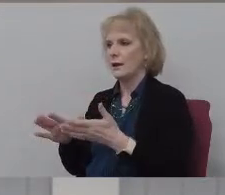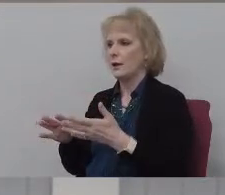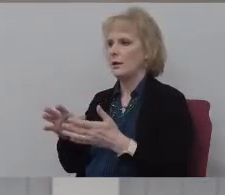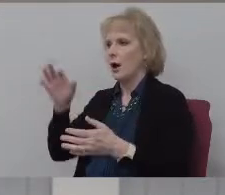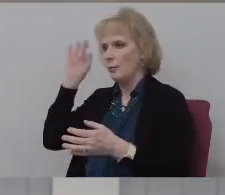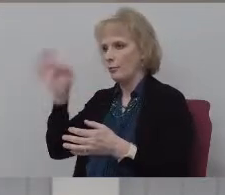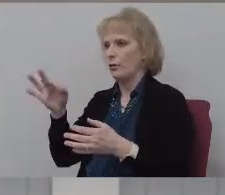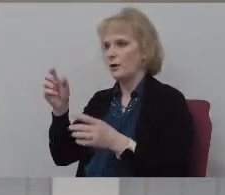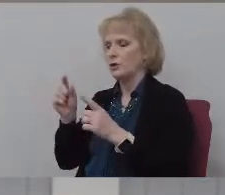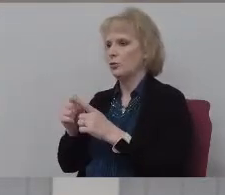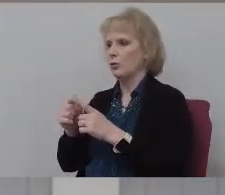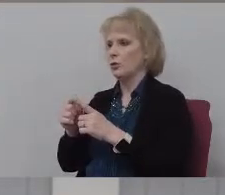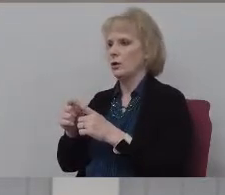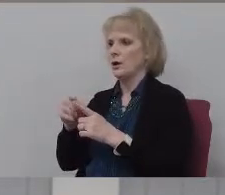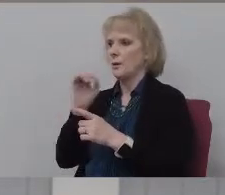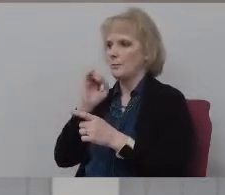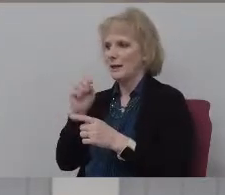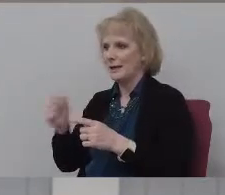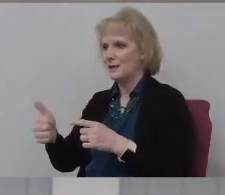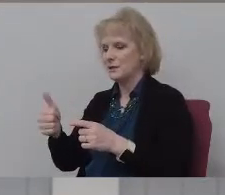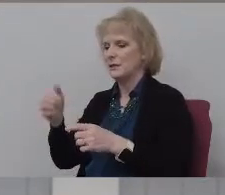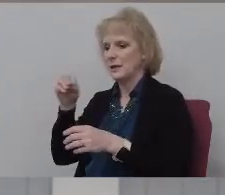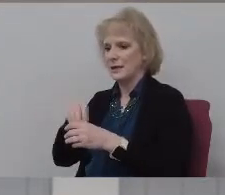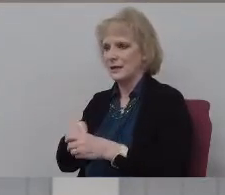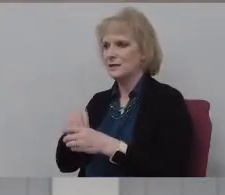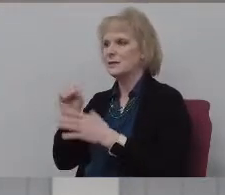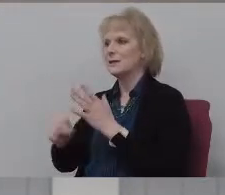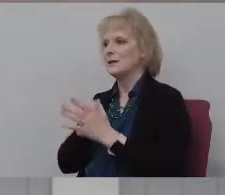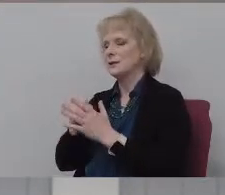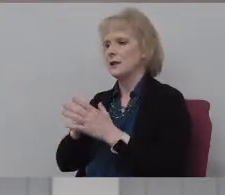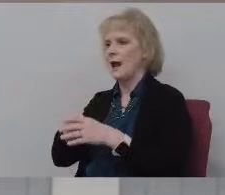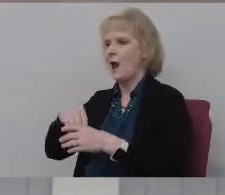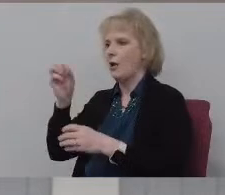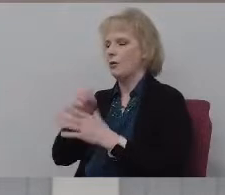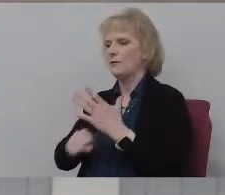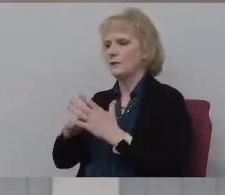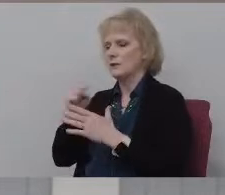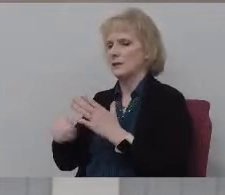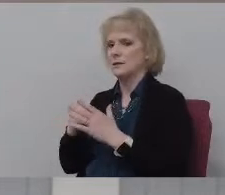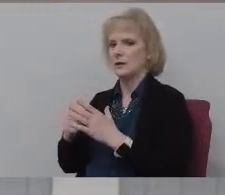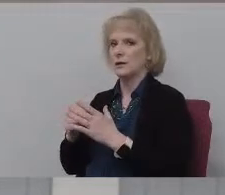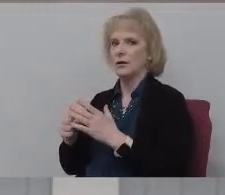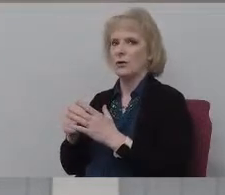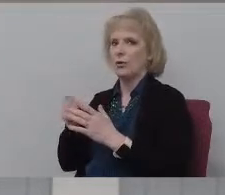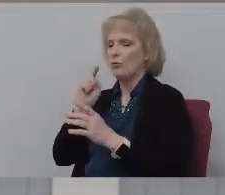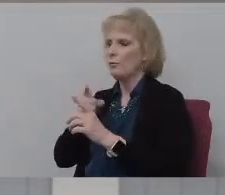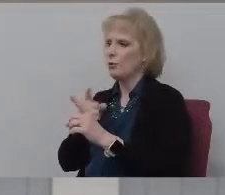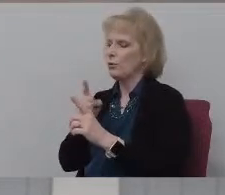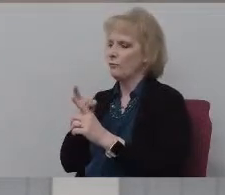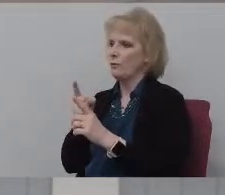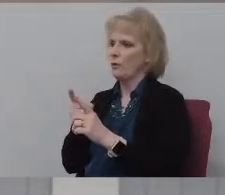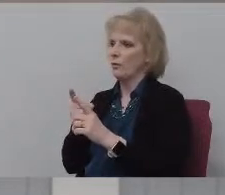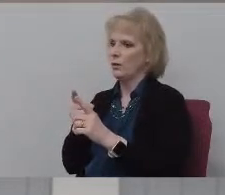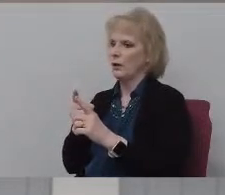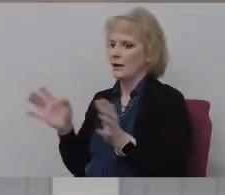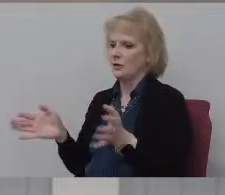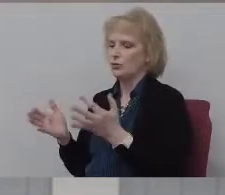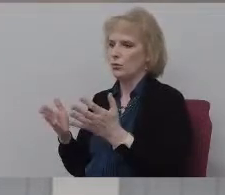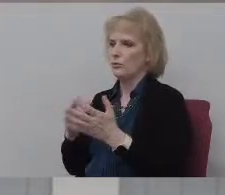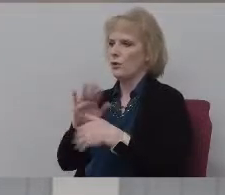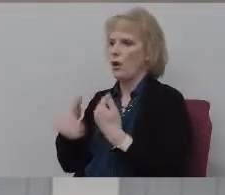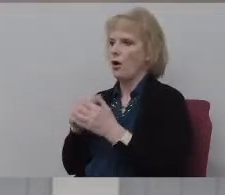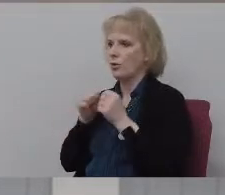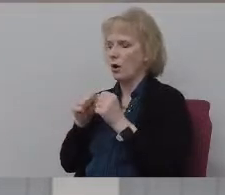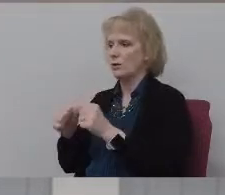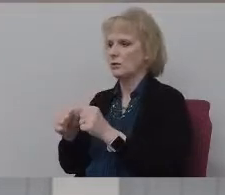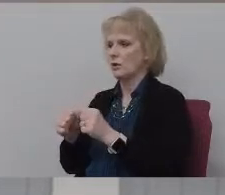word. Be instant in season, out of season. Reprove, rebuke, and exhort with all longsuffering and doctrine. For the time